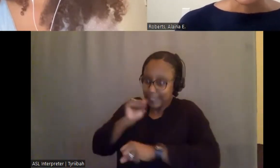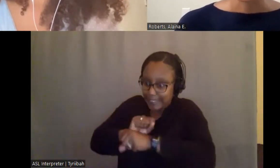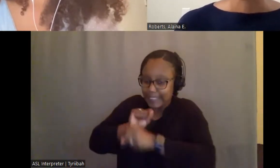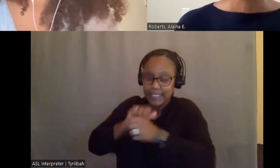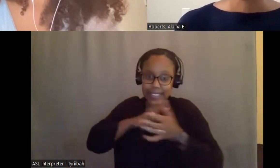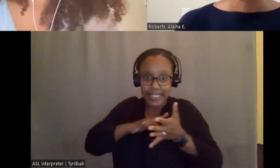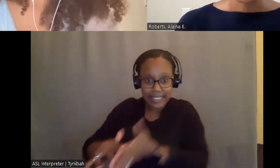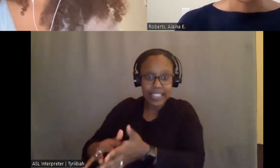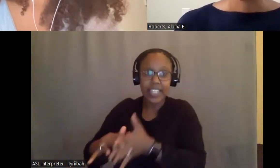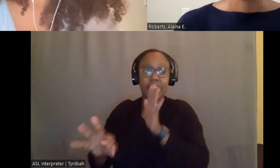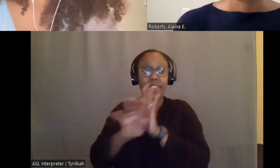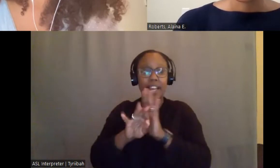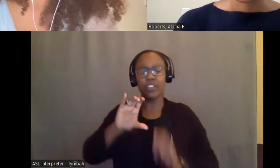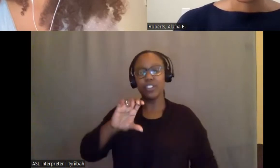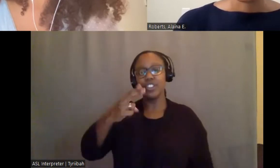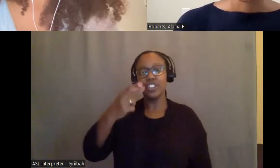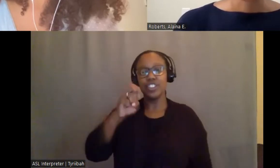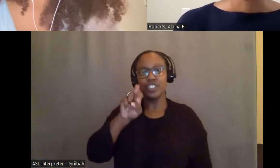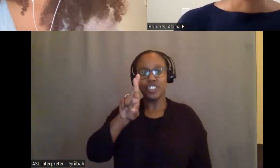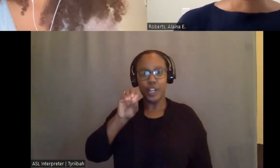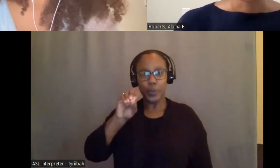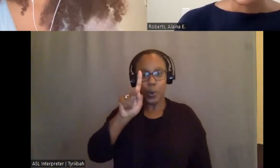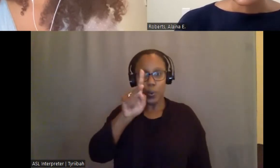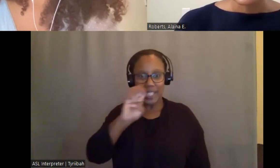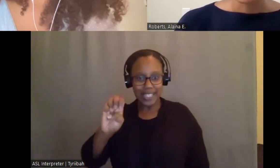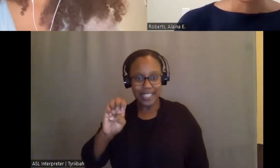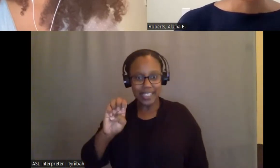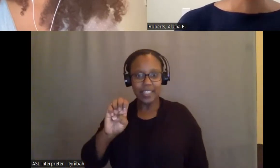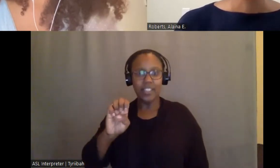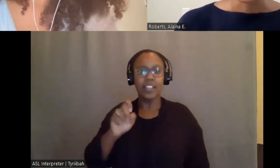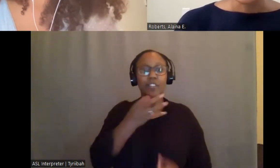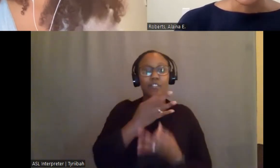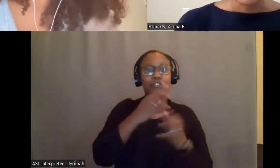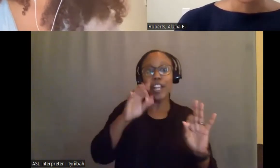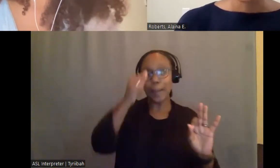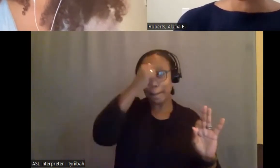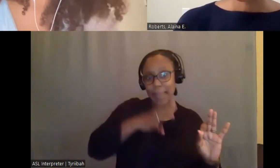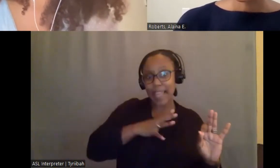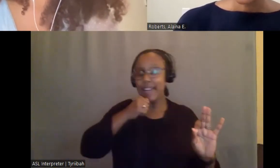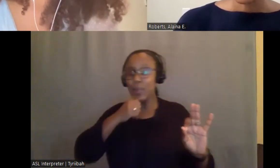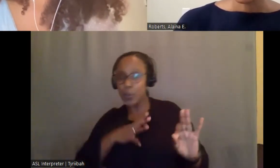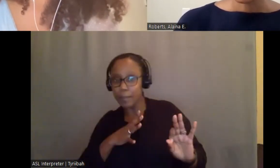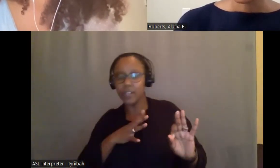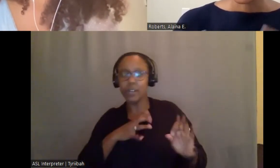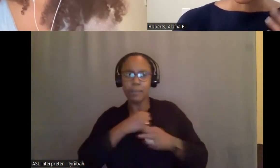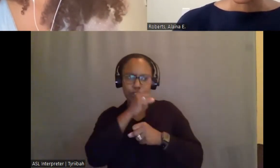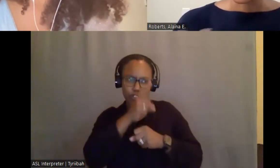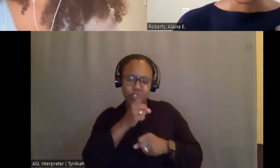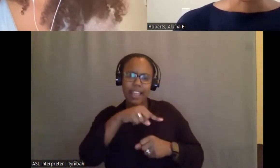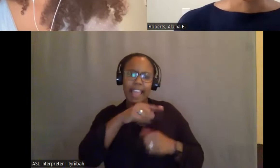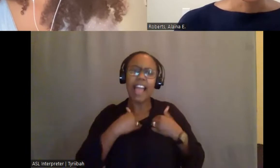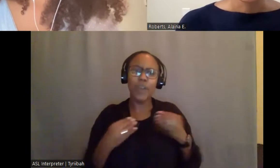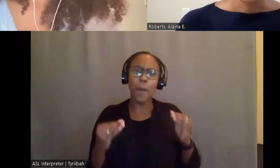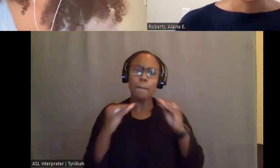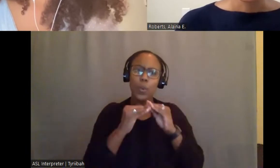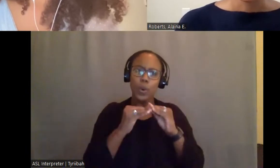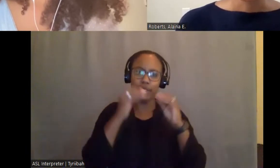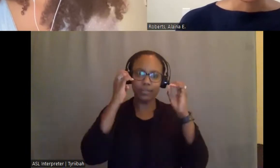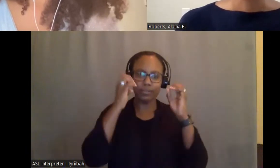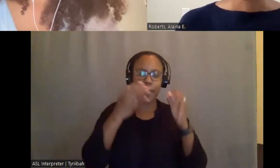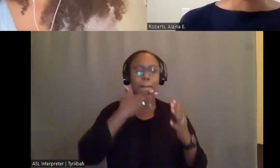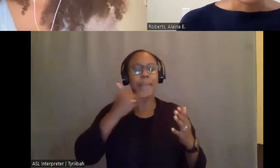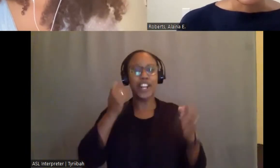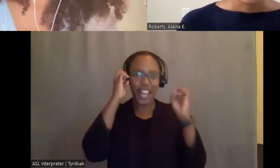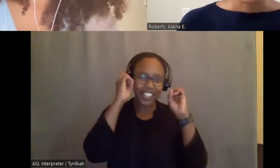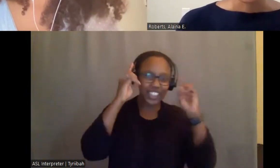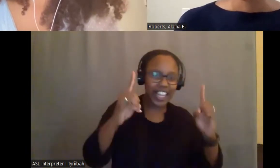freedwomen actually do have more upward mobility, more education, a better sense of community